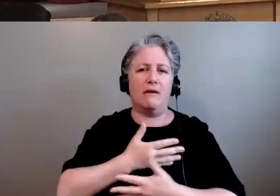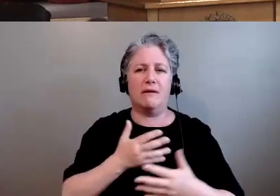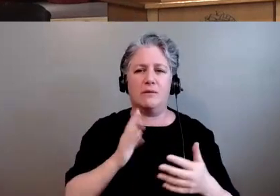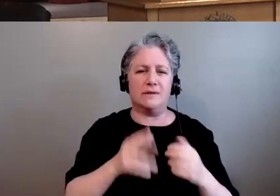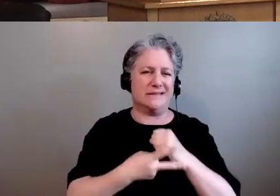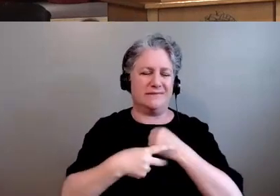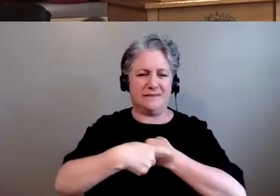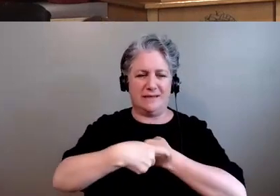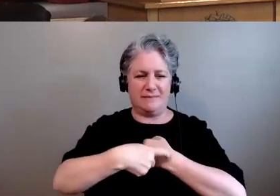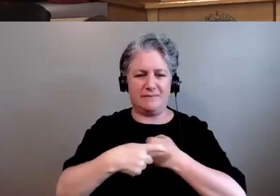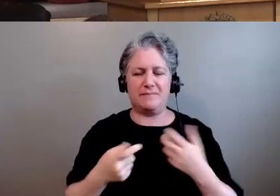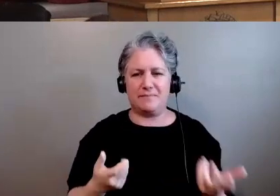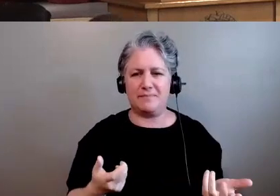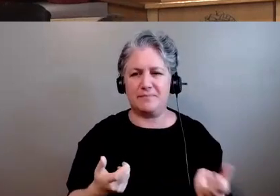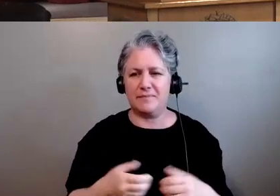lot of time.